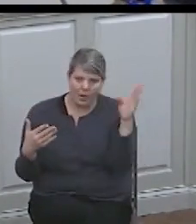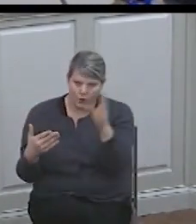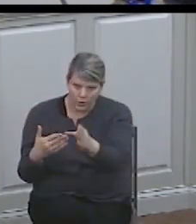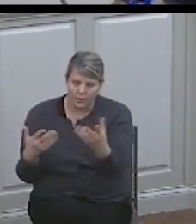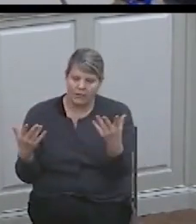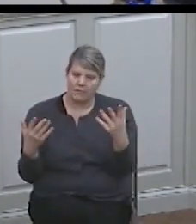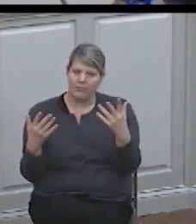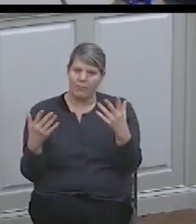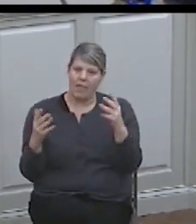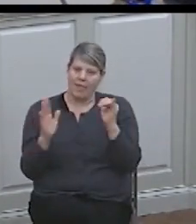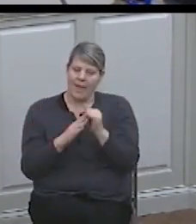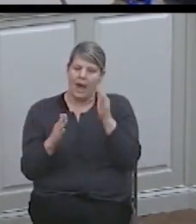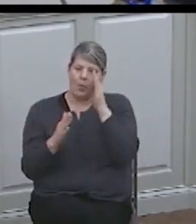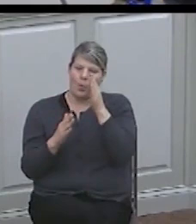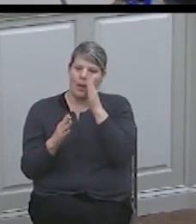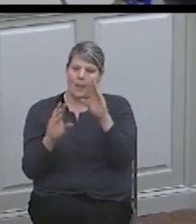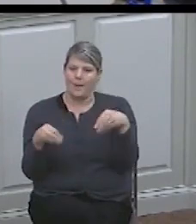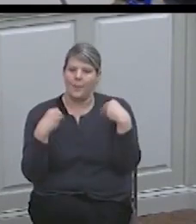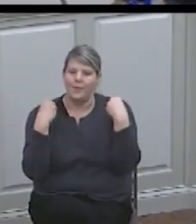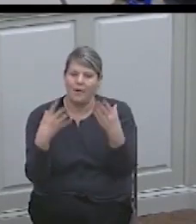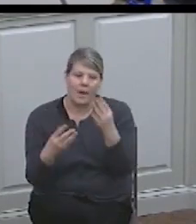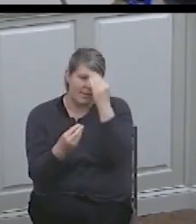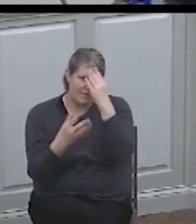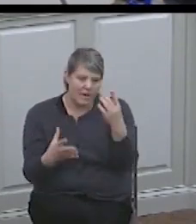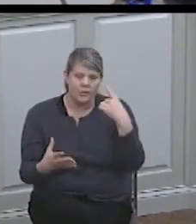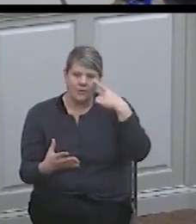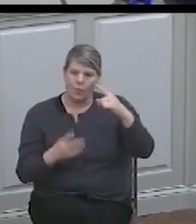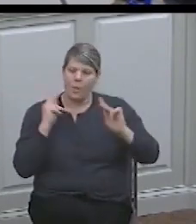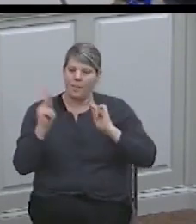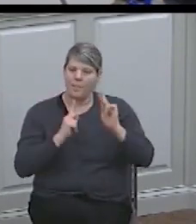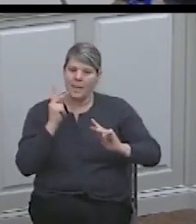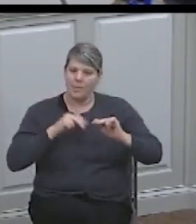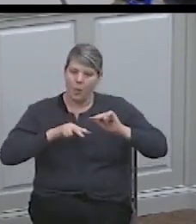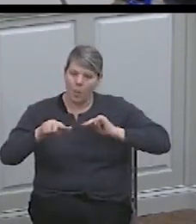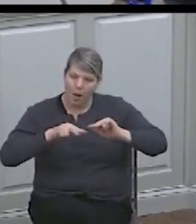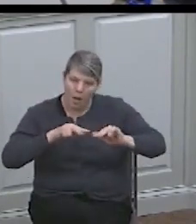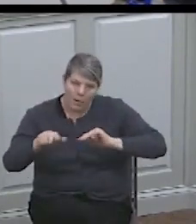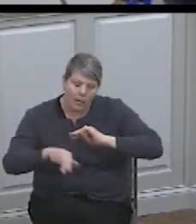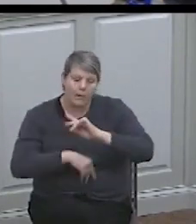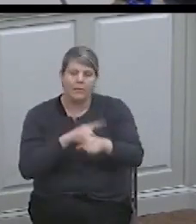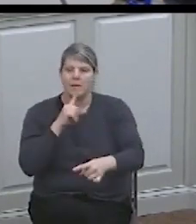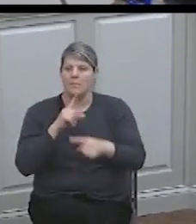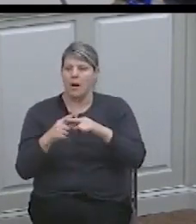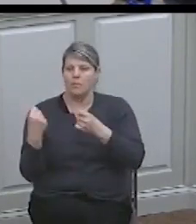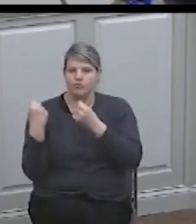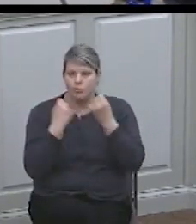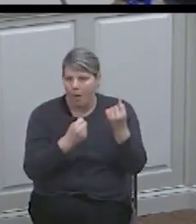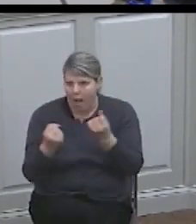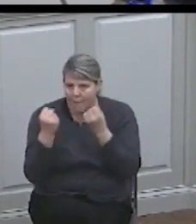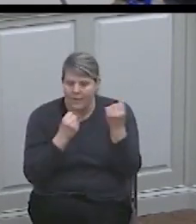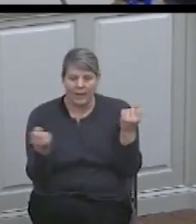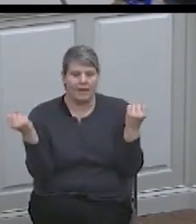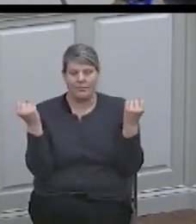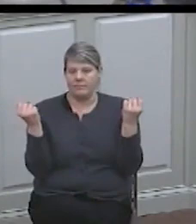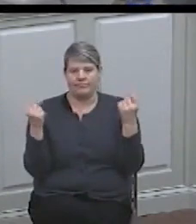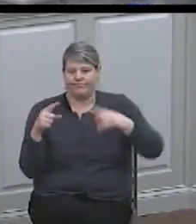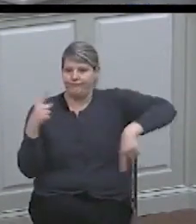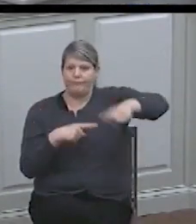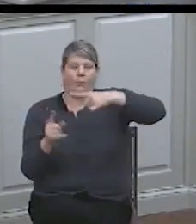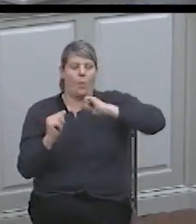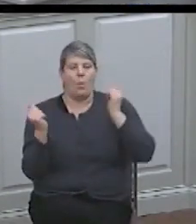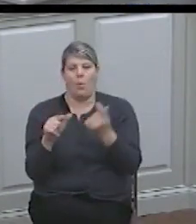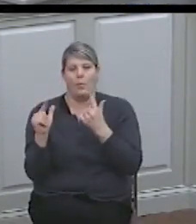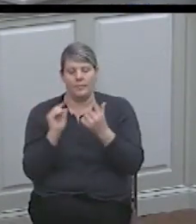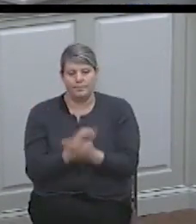to pedestrians, vehicular, all around town, regardless of the direction or the entry point to town.